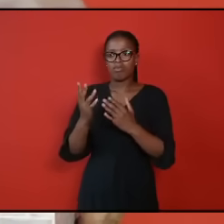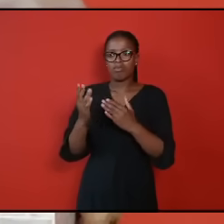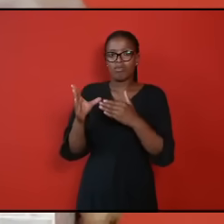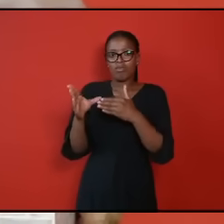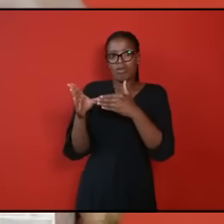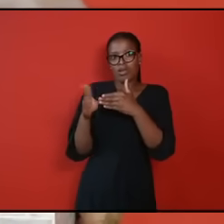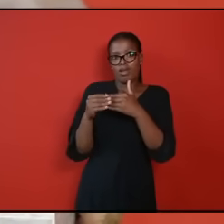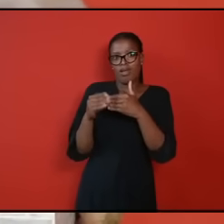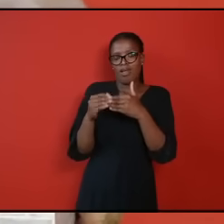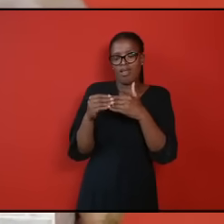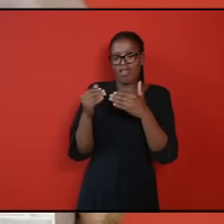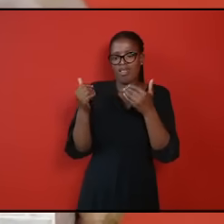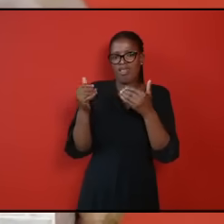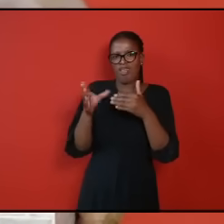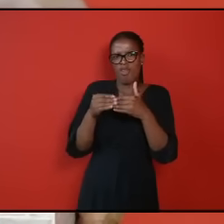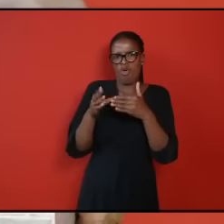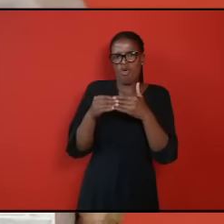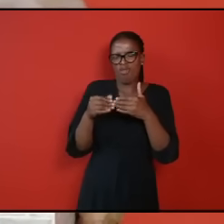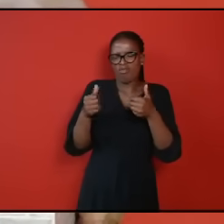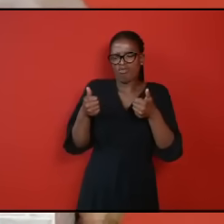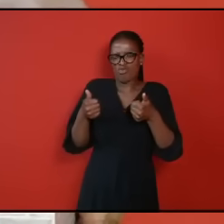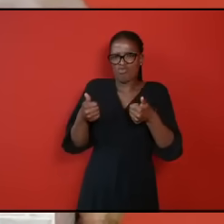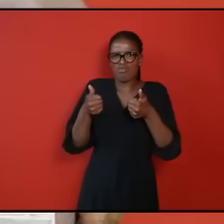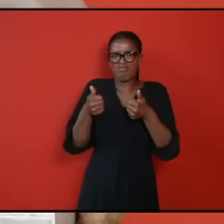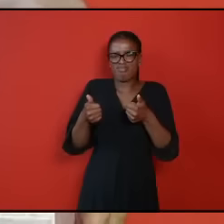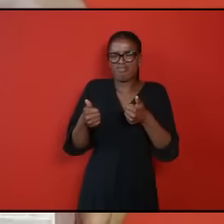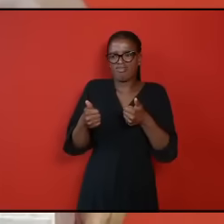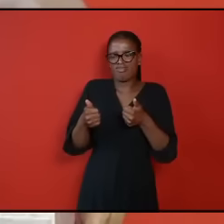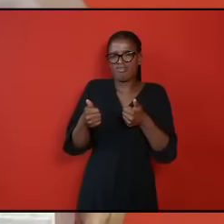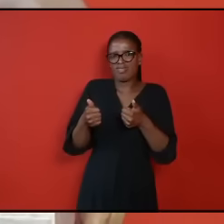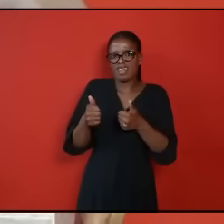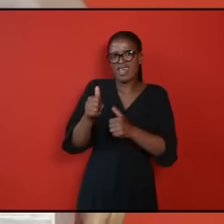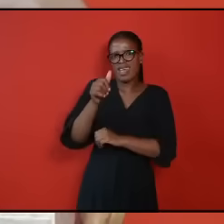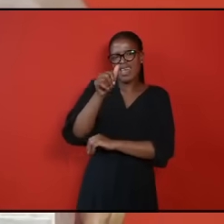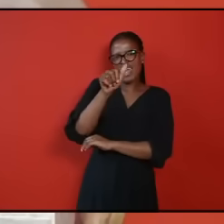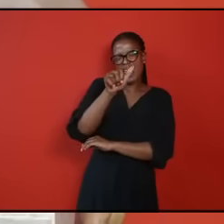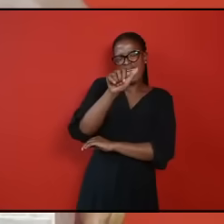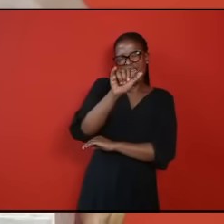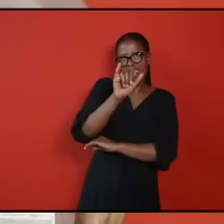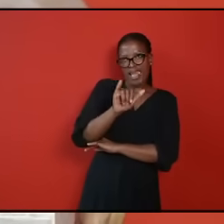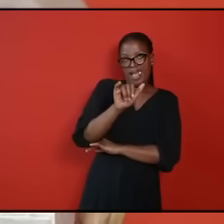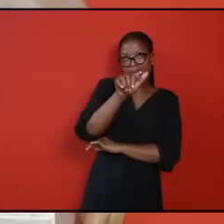SAB. Because I've seen some of his SAB breweries.